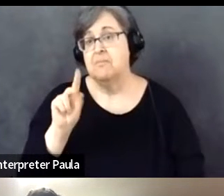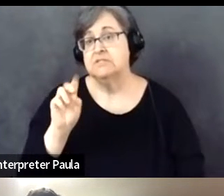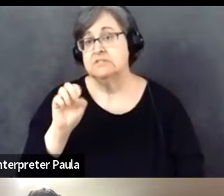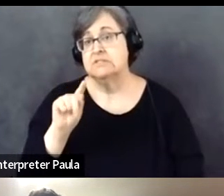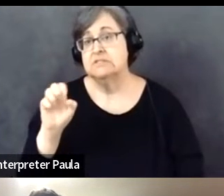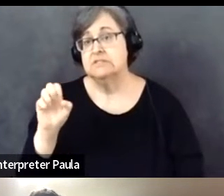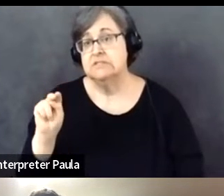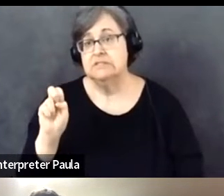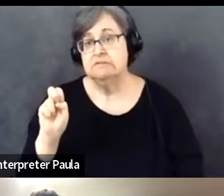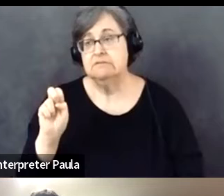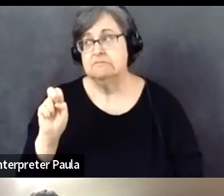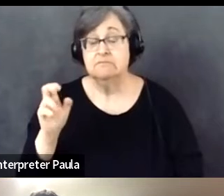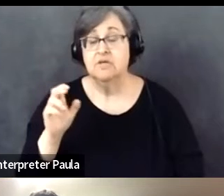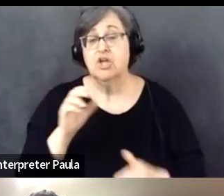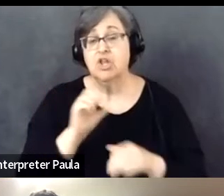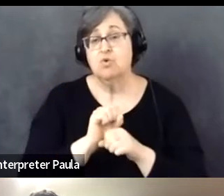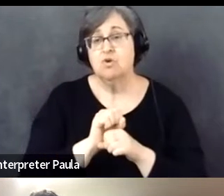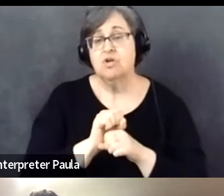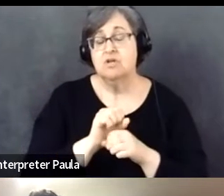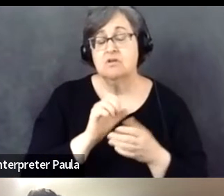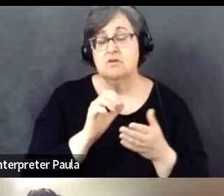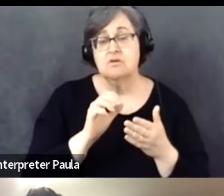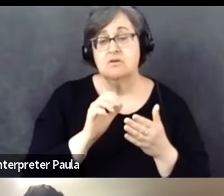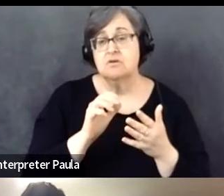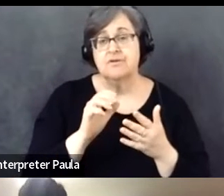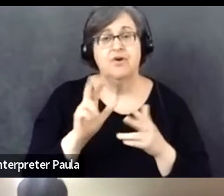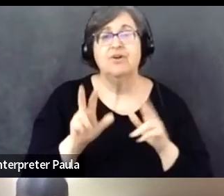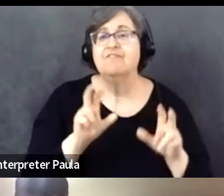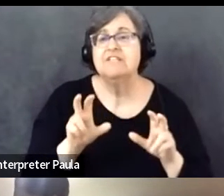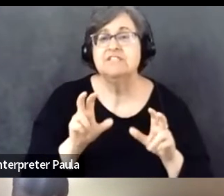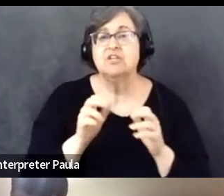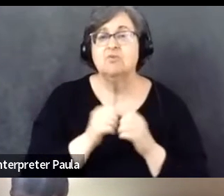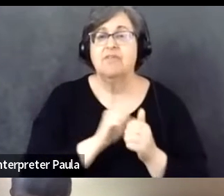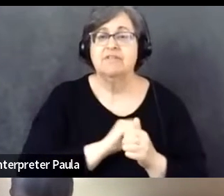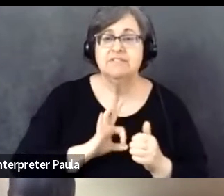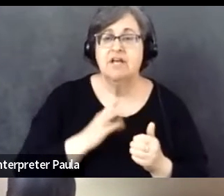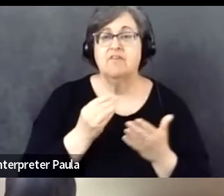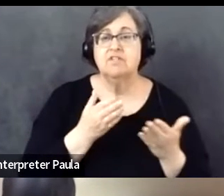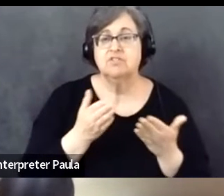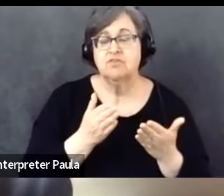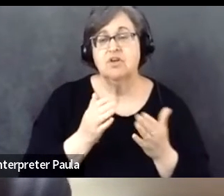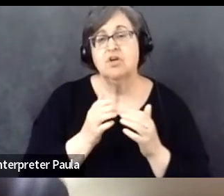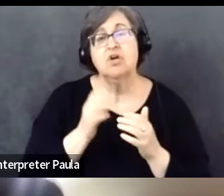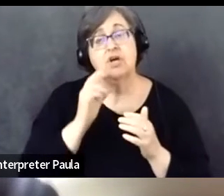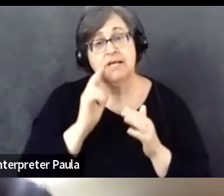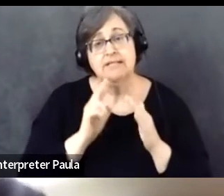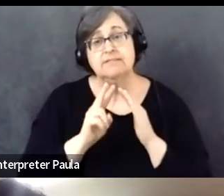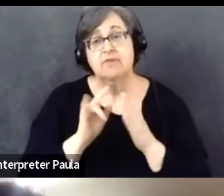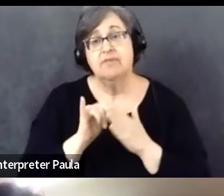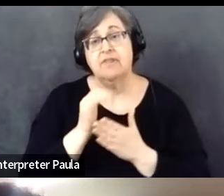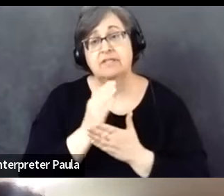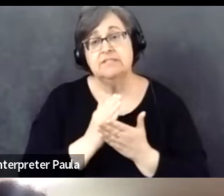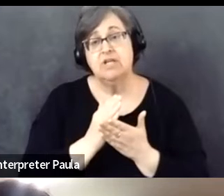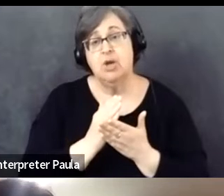lot of, they're already investing in their staff and their services with the anticipation. I think some of